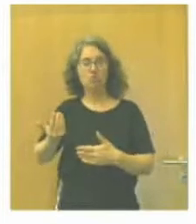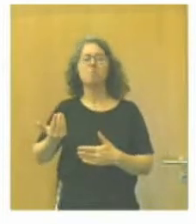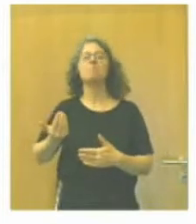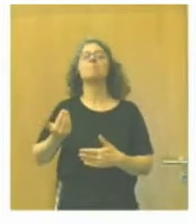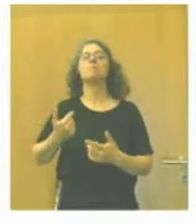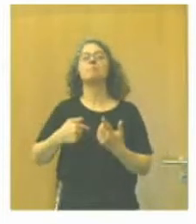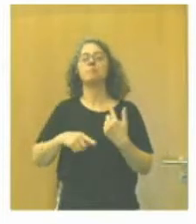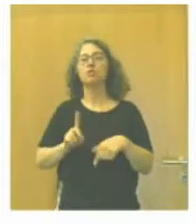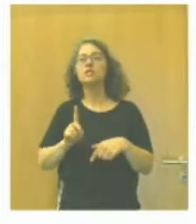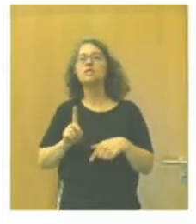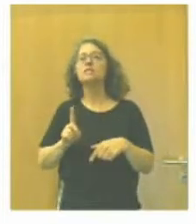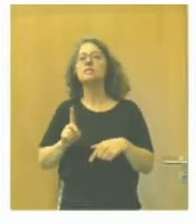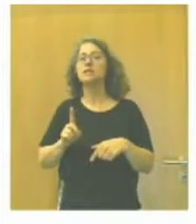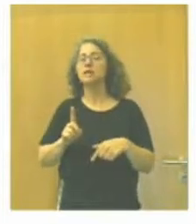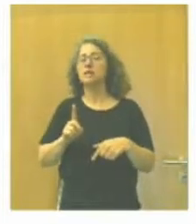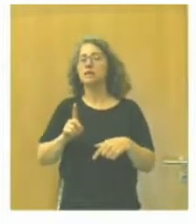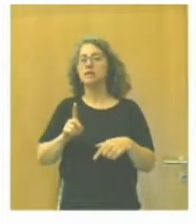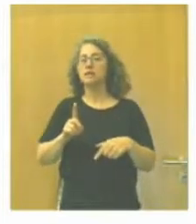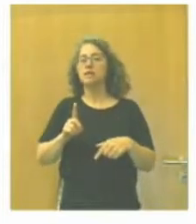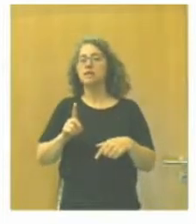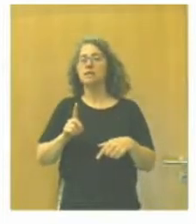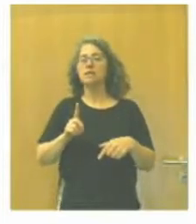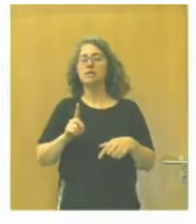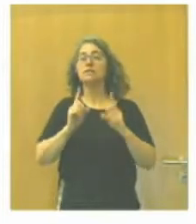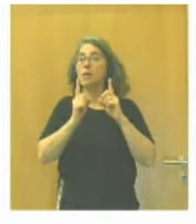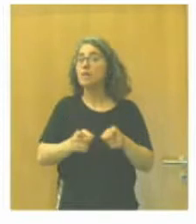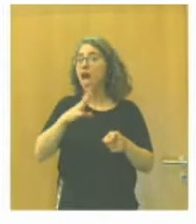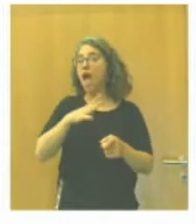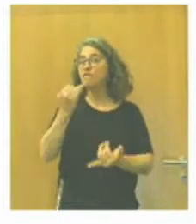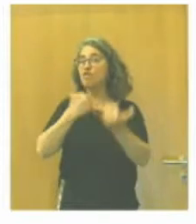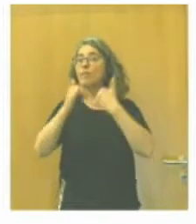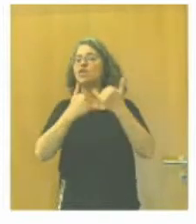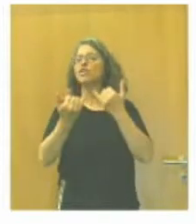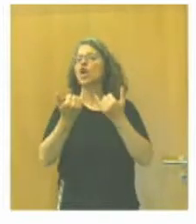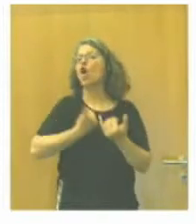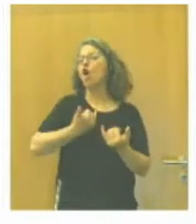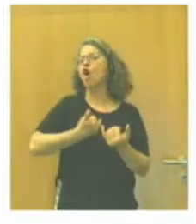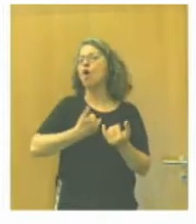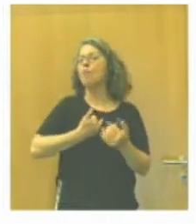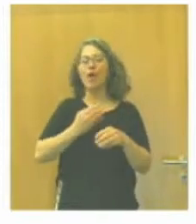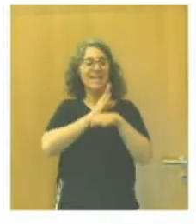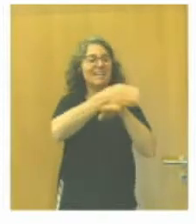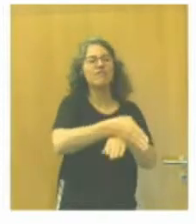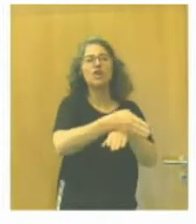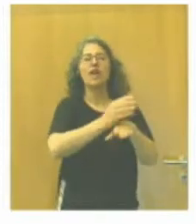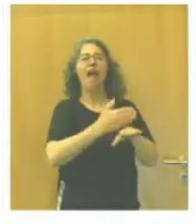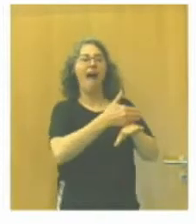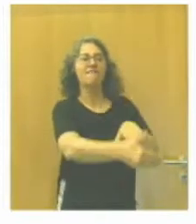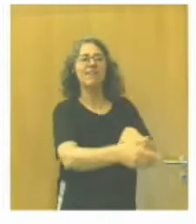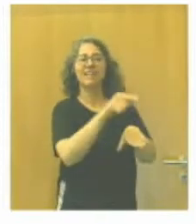intervention effects and costs and so on are all detailed in the paper. So I will tell you some of the high-level points here.